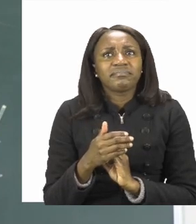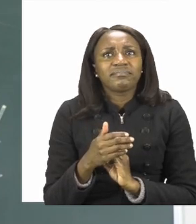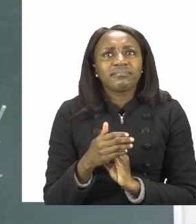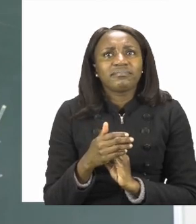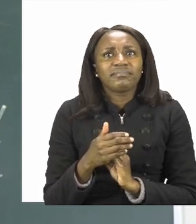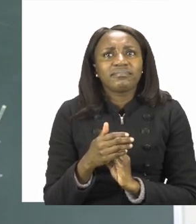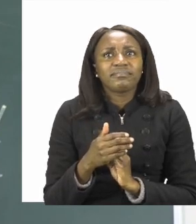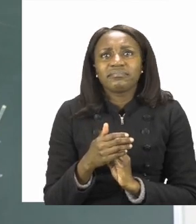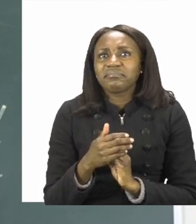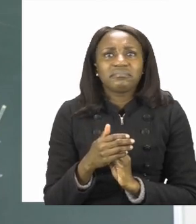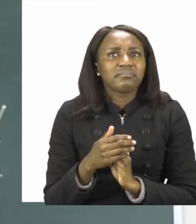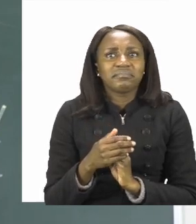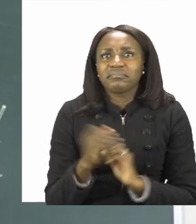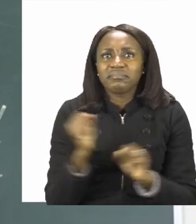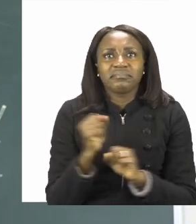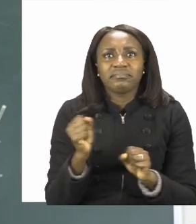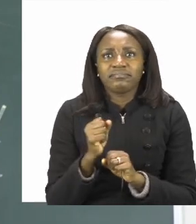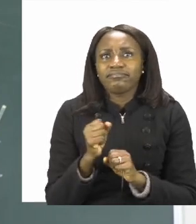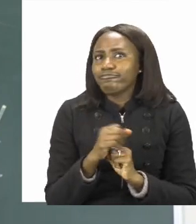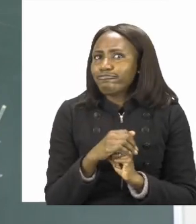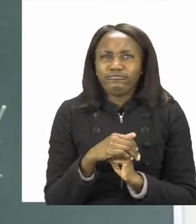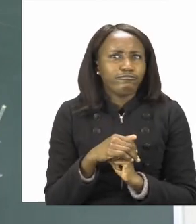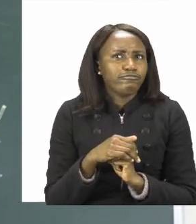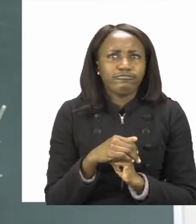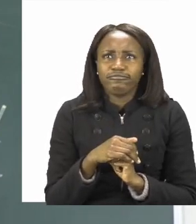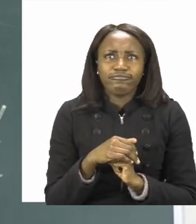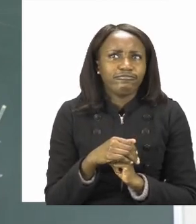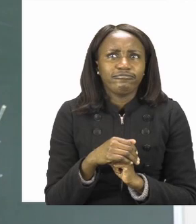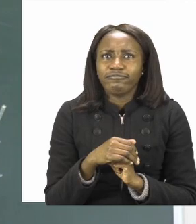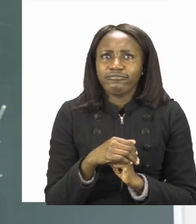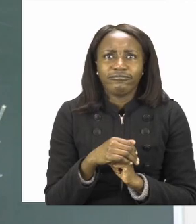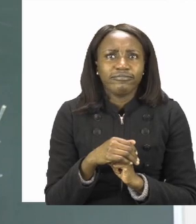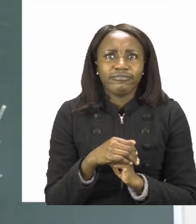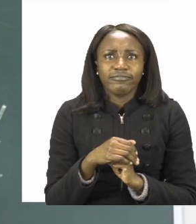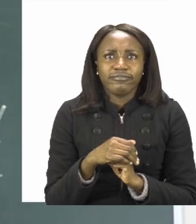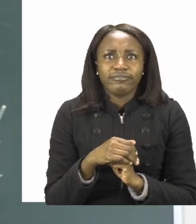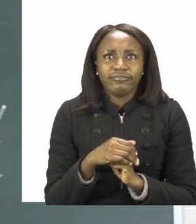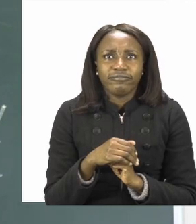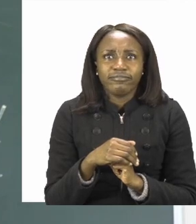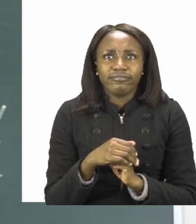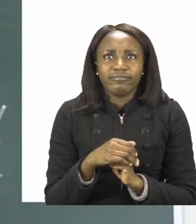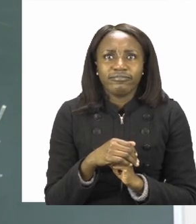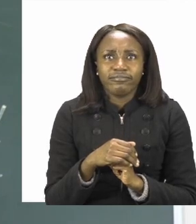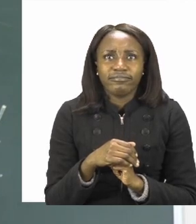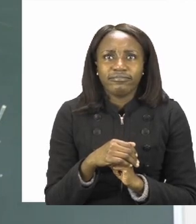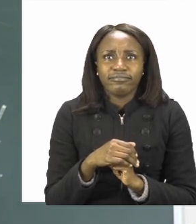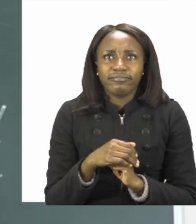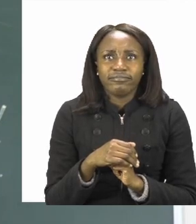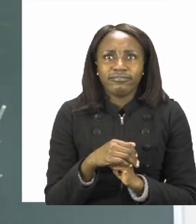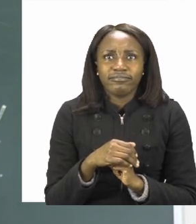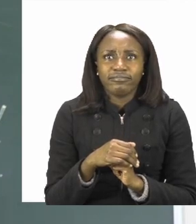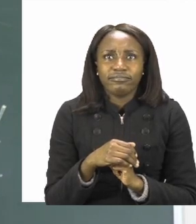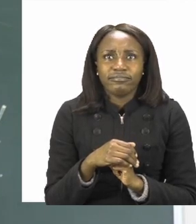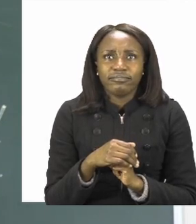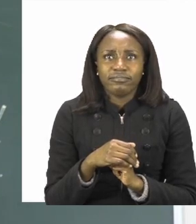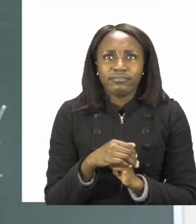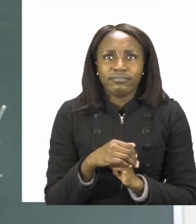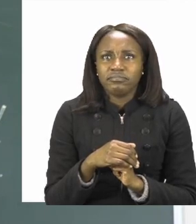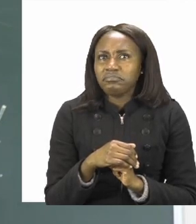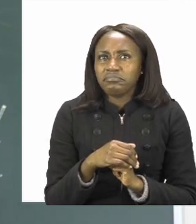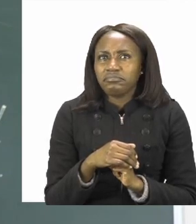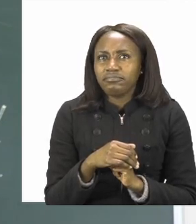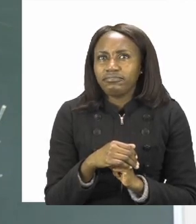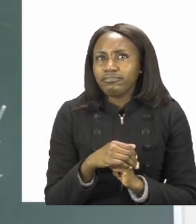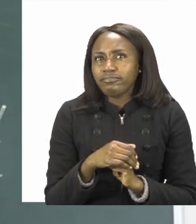is a gap. It cannot fit here because there is nothing to connect it here. There is something